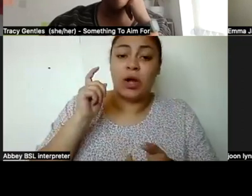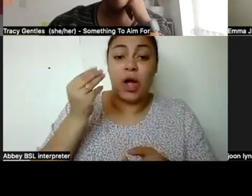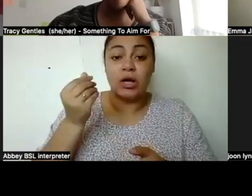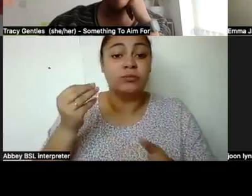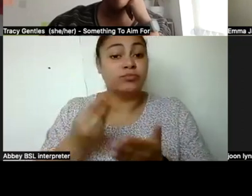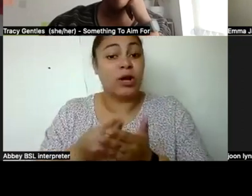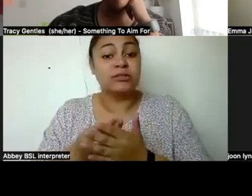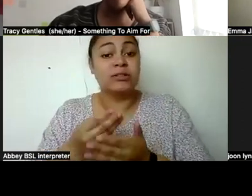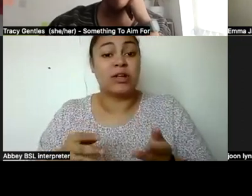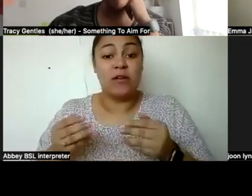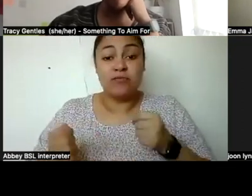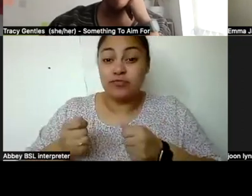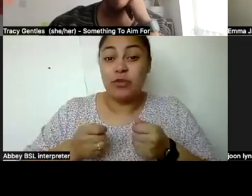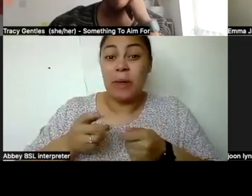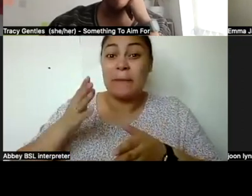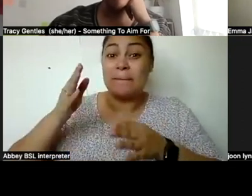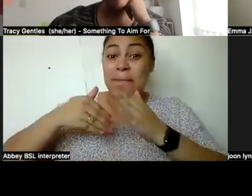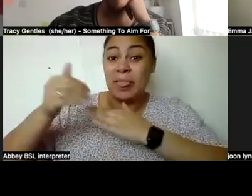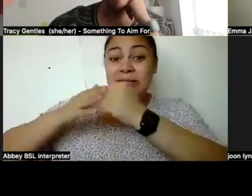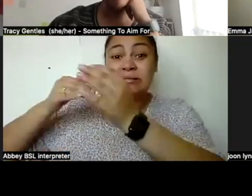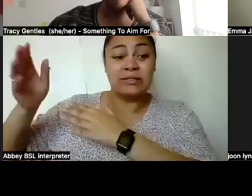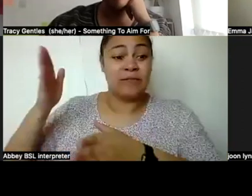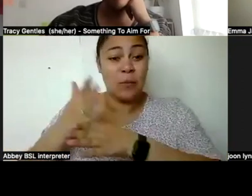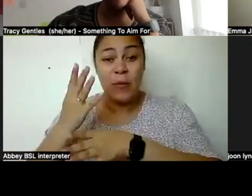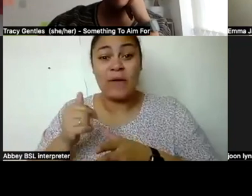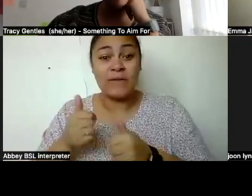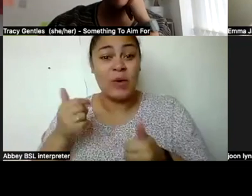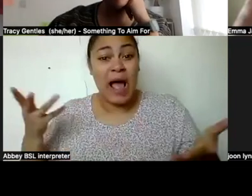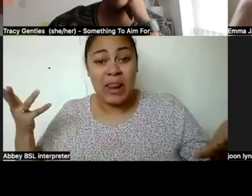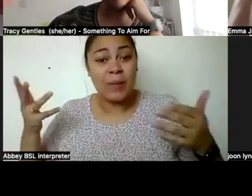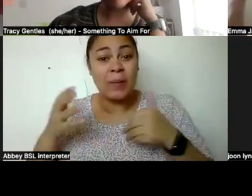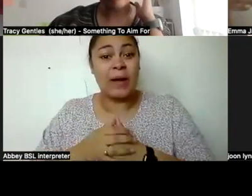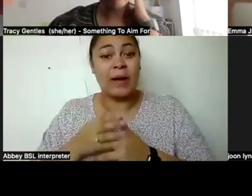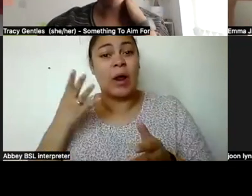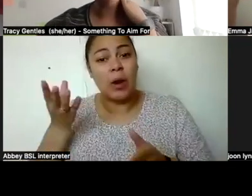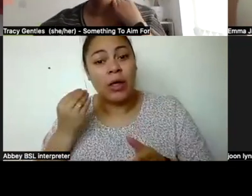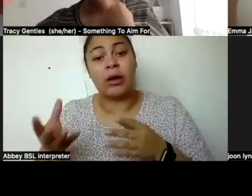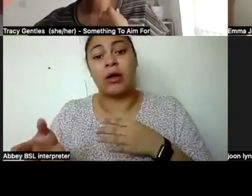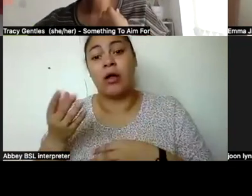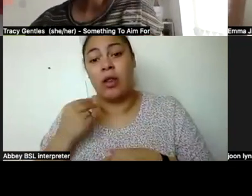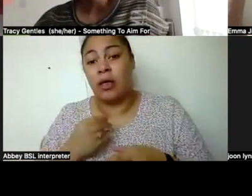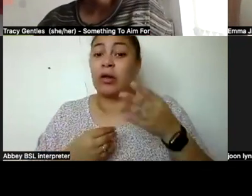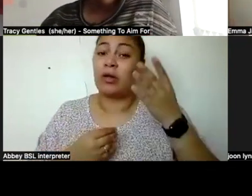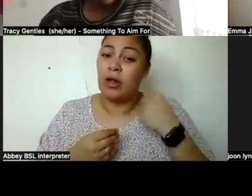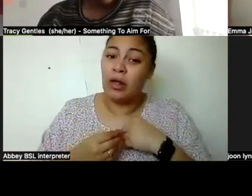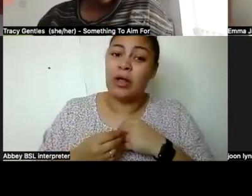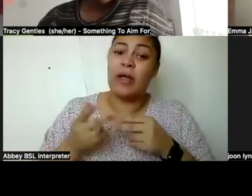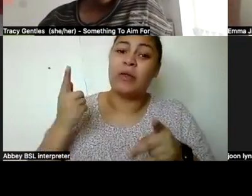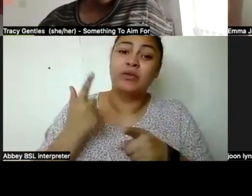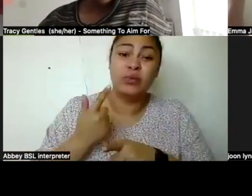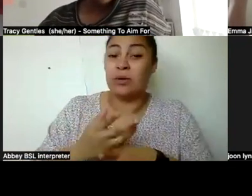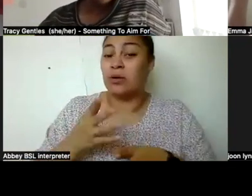and absolutely failed to mention the workforce anywhere. And again, it leaves me learning and relearning that the talk is